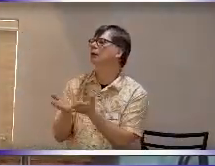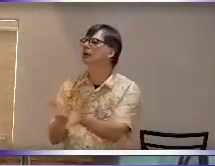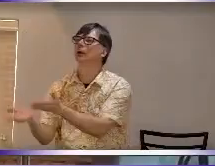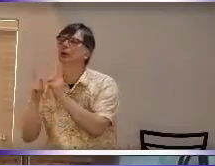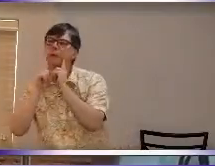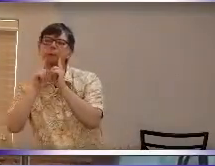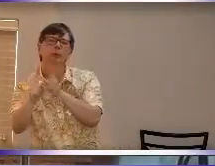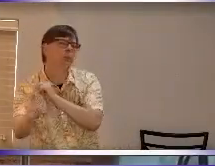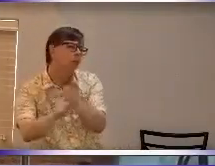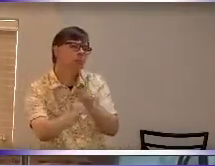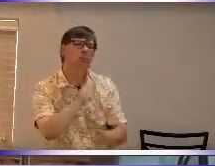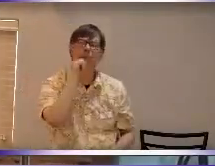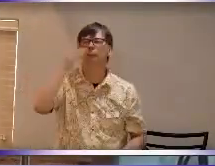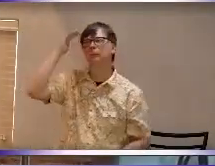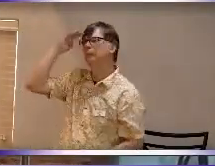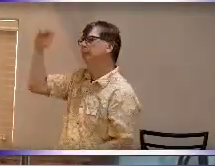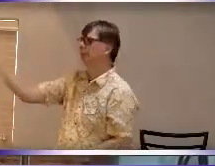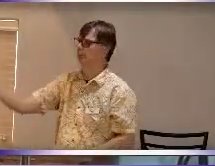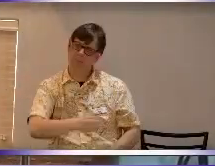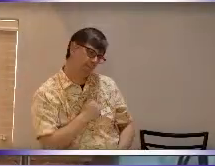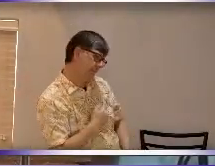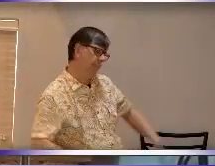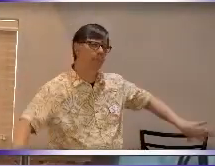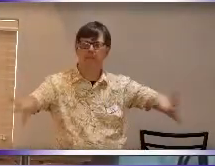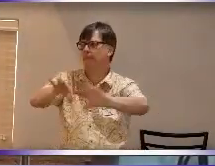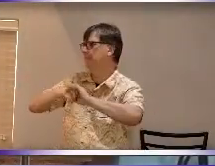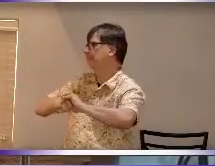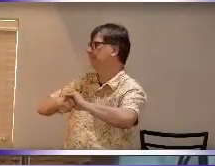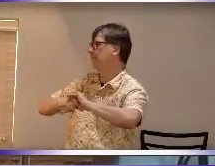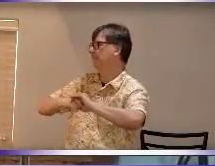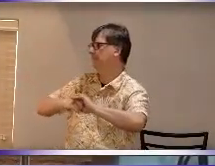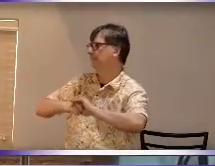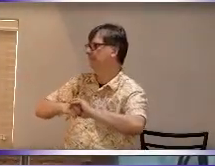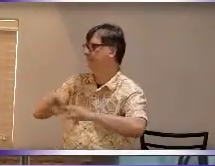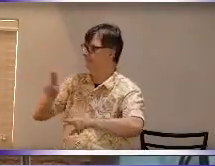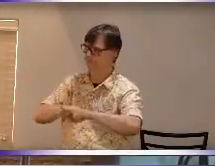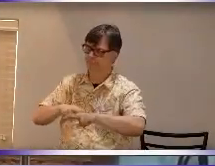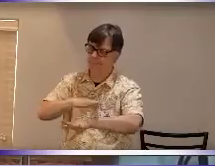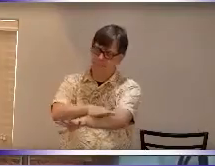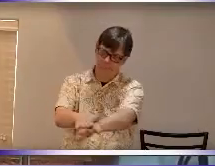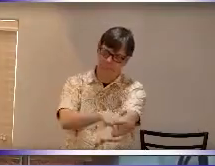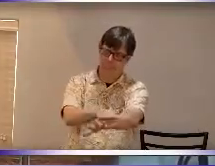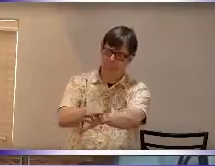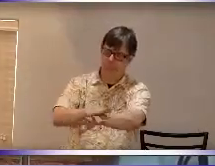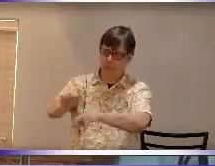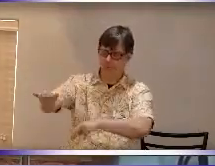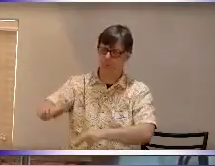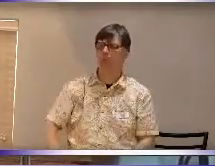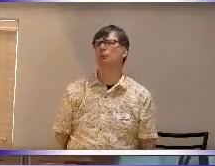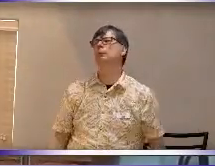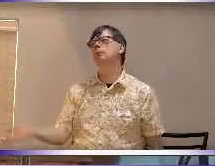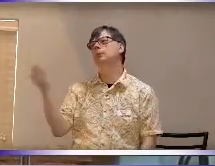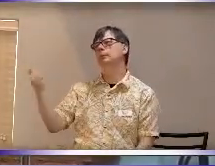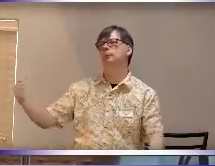message that if we think of ourselves together, then things go a lot smoother than if we're having